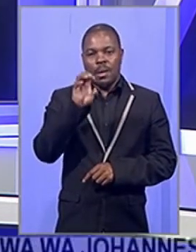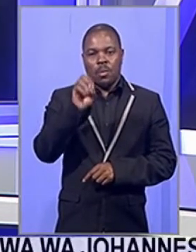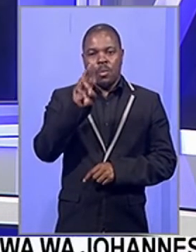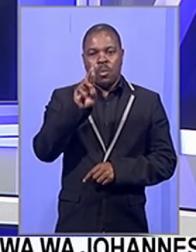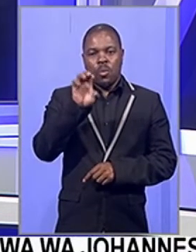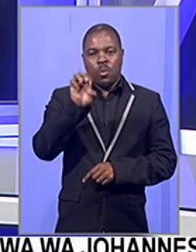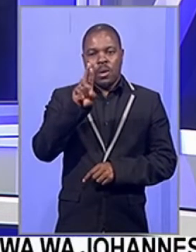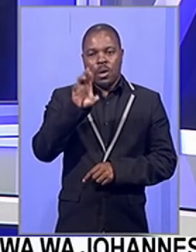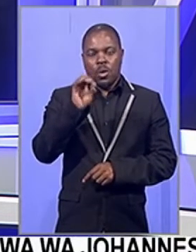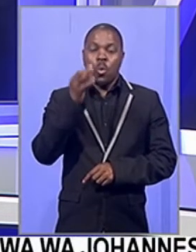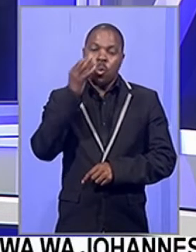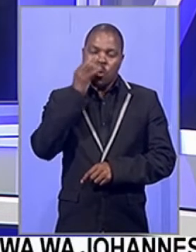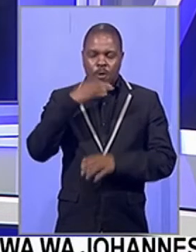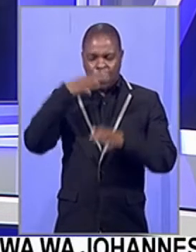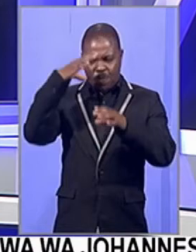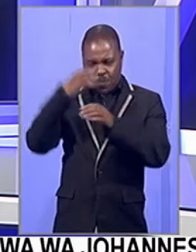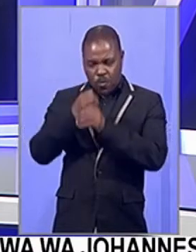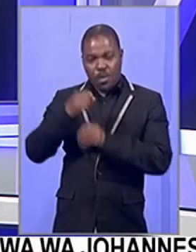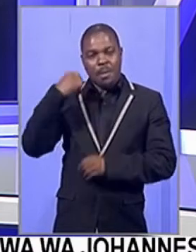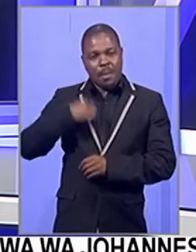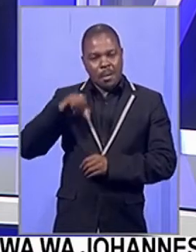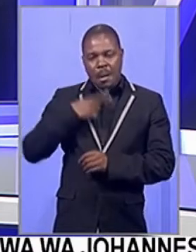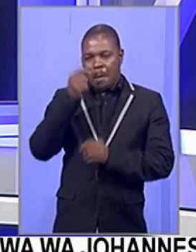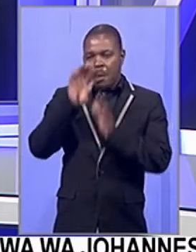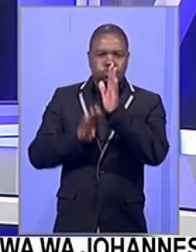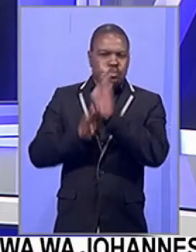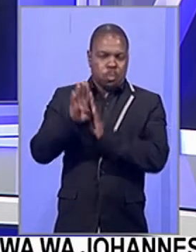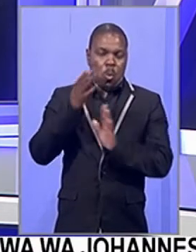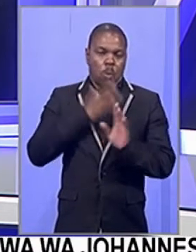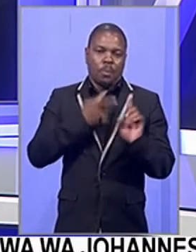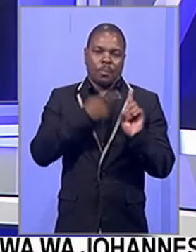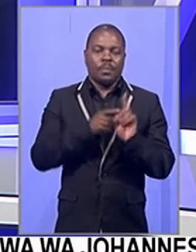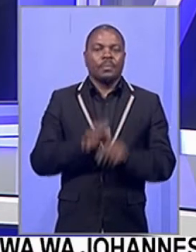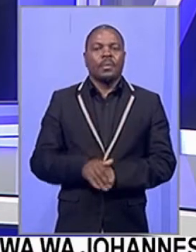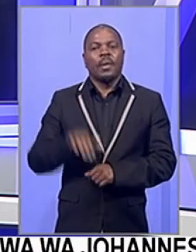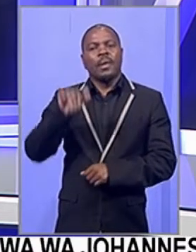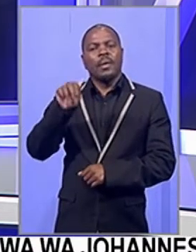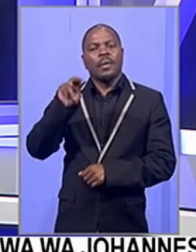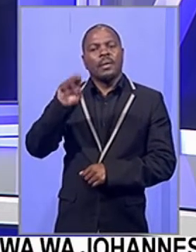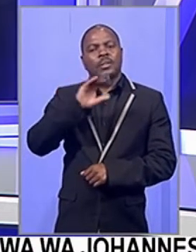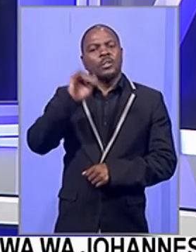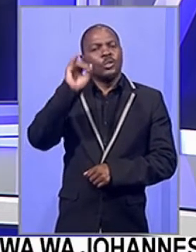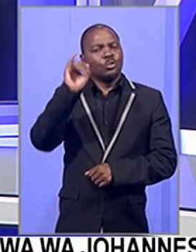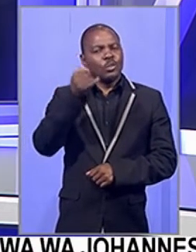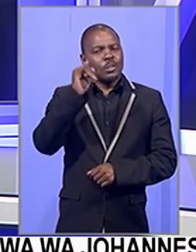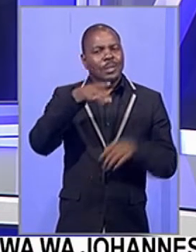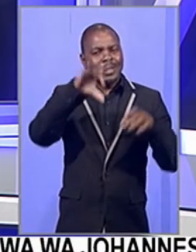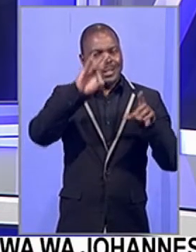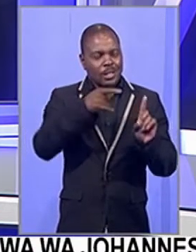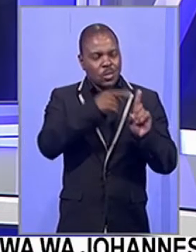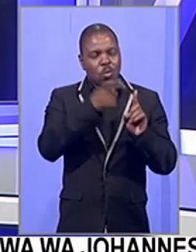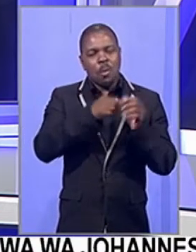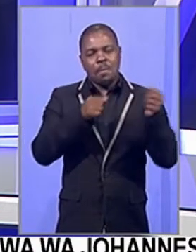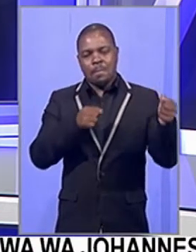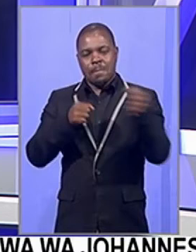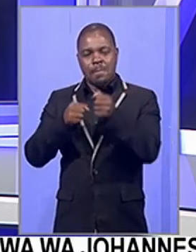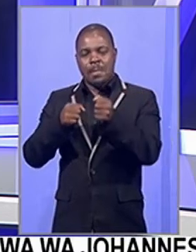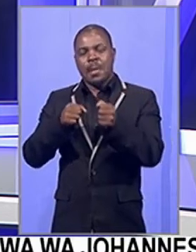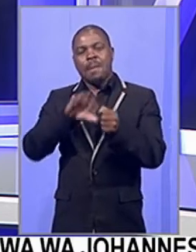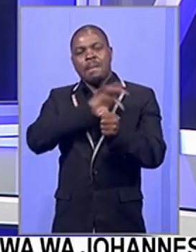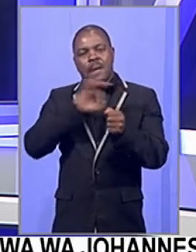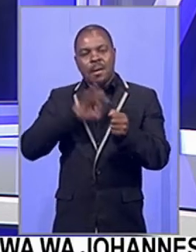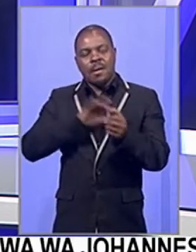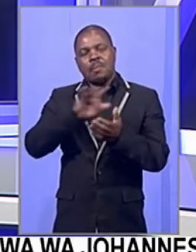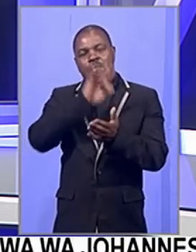tsepamiša maemo a ditšhelete a masepala. Modulasetulo wa ANC wa Johannesburg o kgethilwe maemong a bomeyara ntle